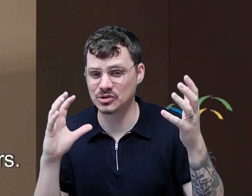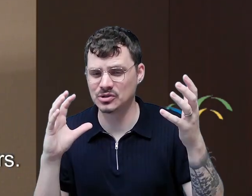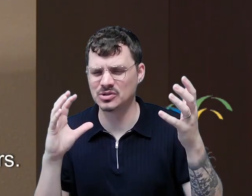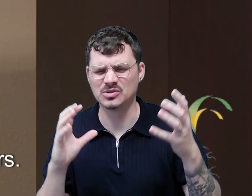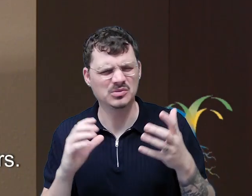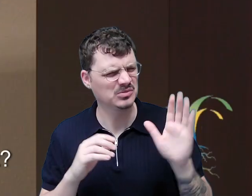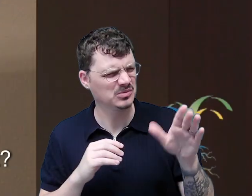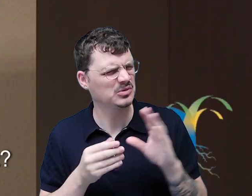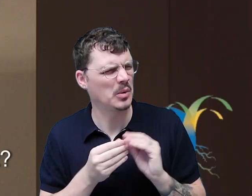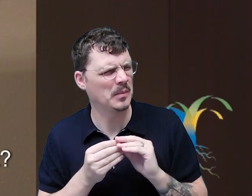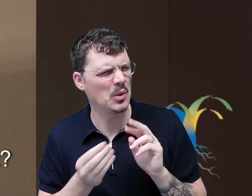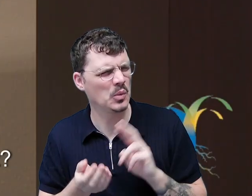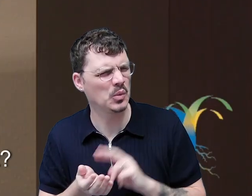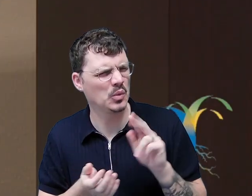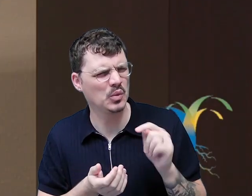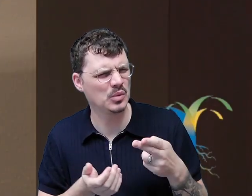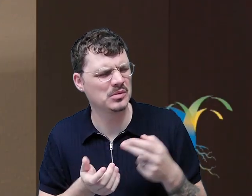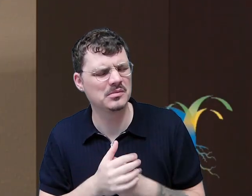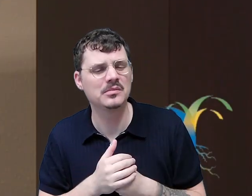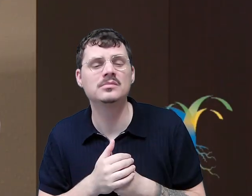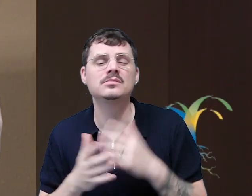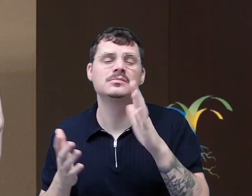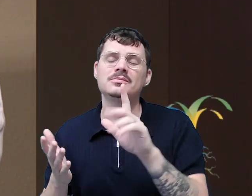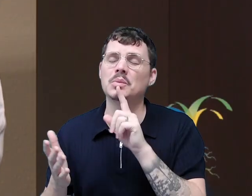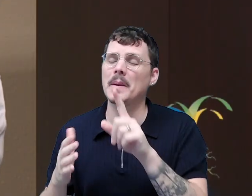industry-wide disasters. Well, what am I talking about?